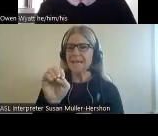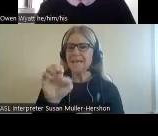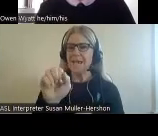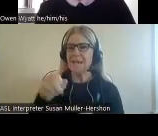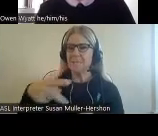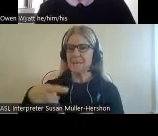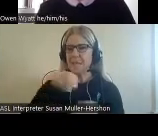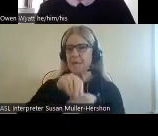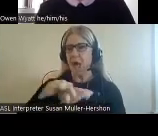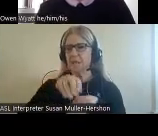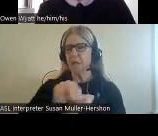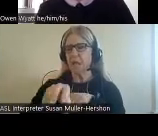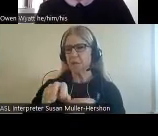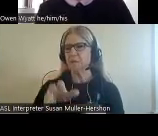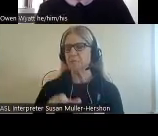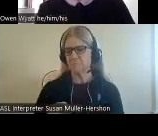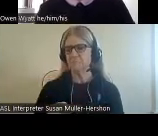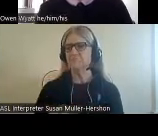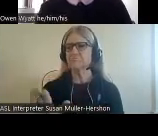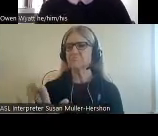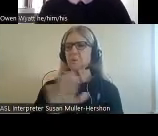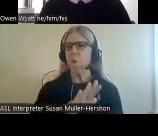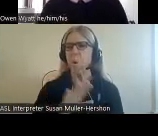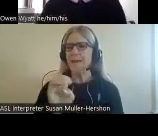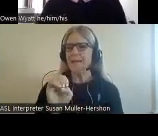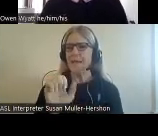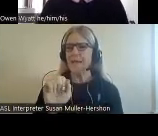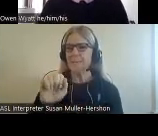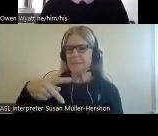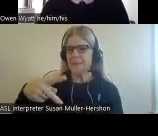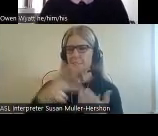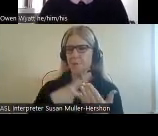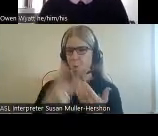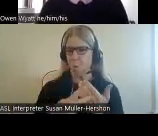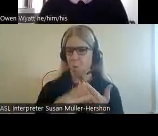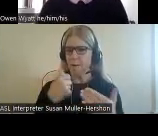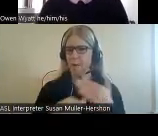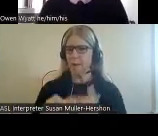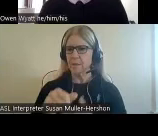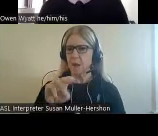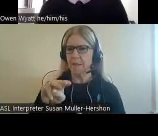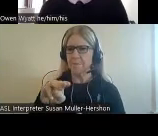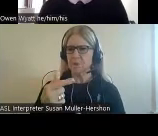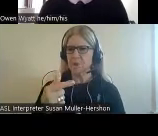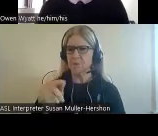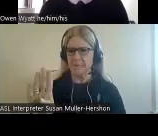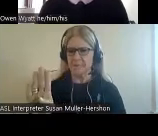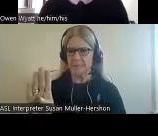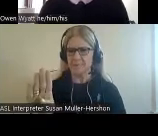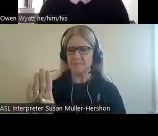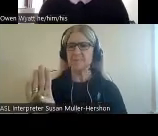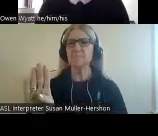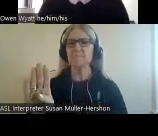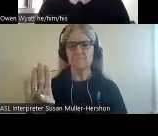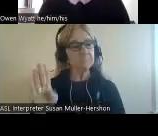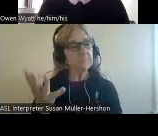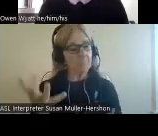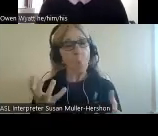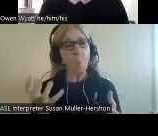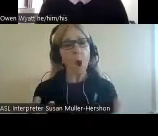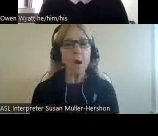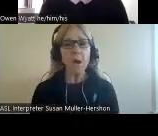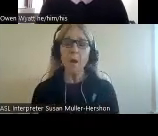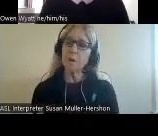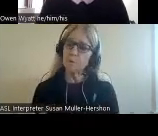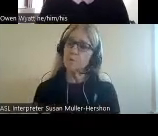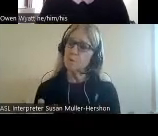consultant at your employee assistance program at Mass General Brigham. And so I'd like to just use